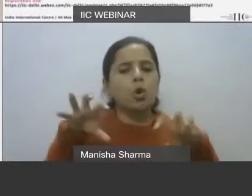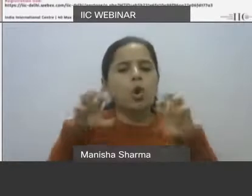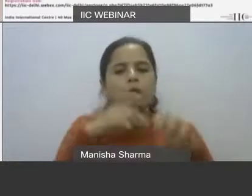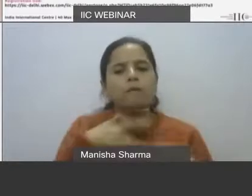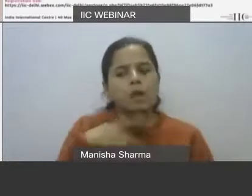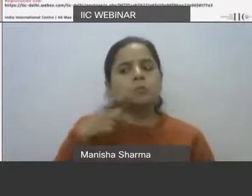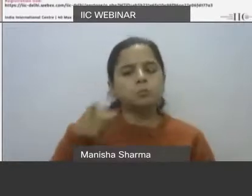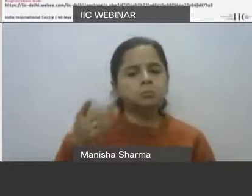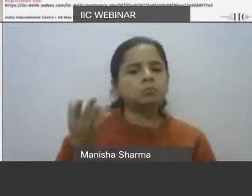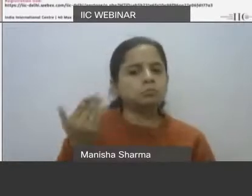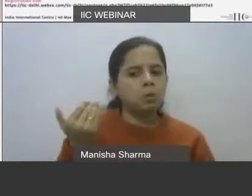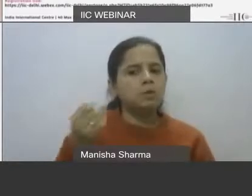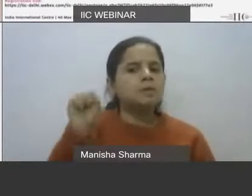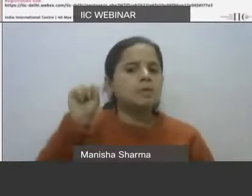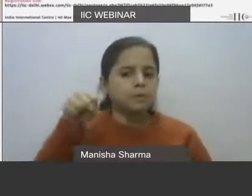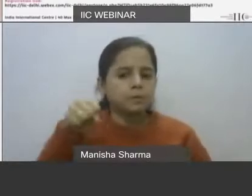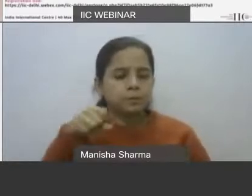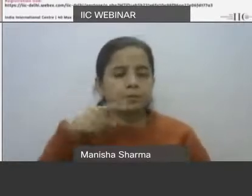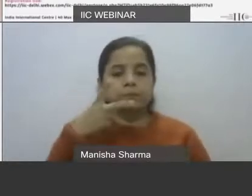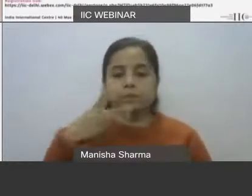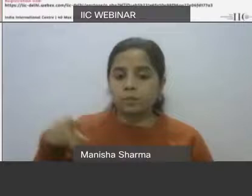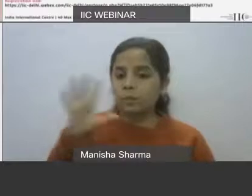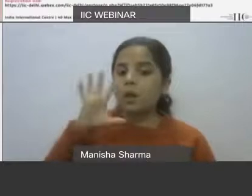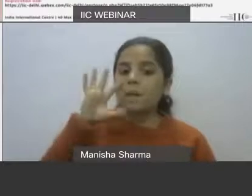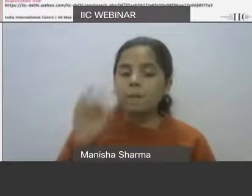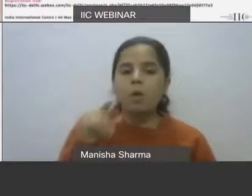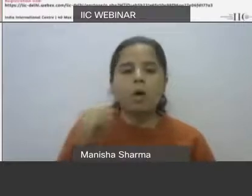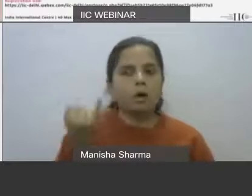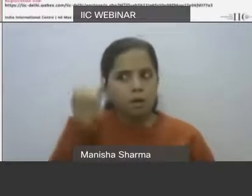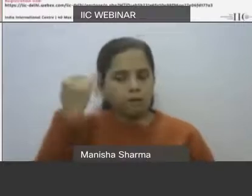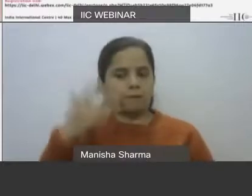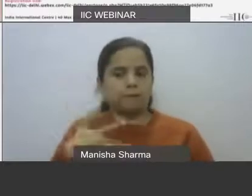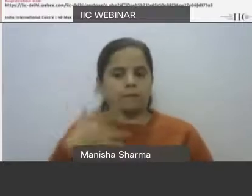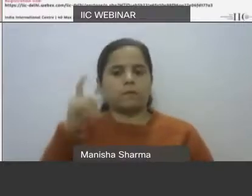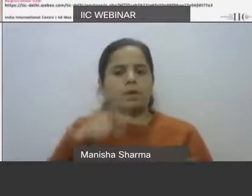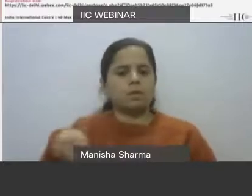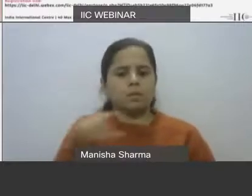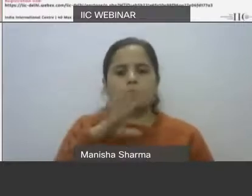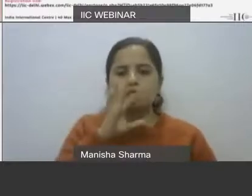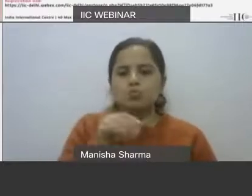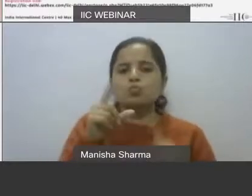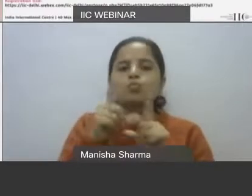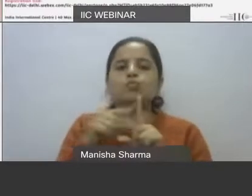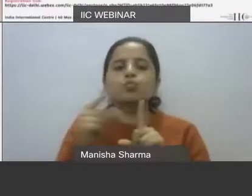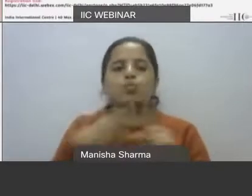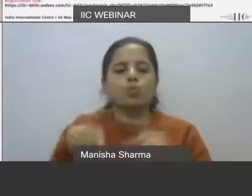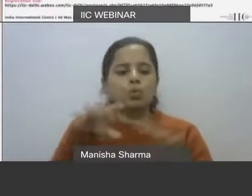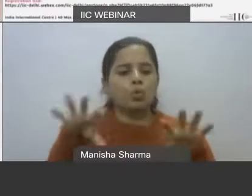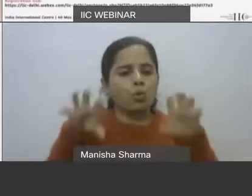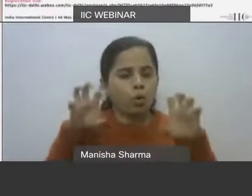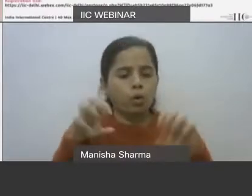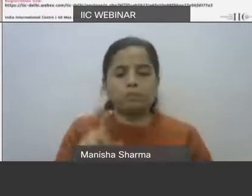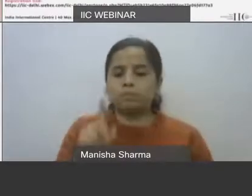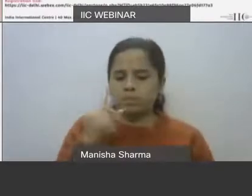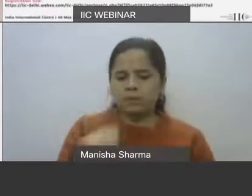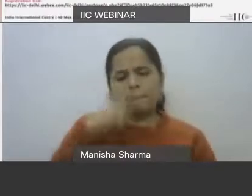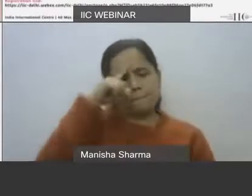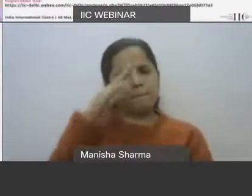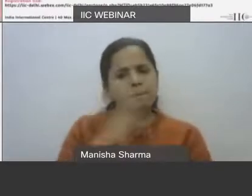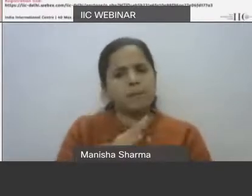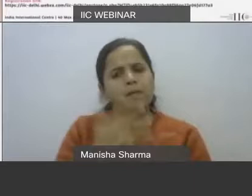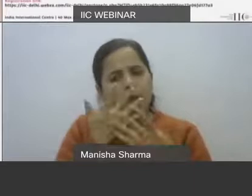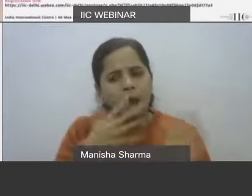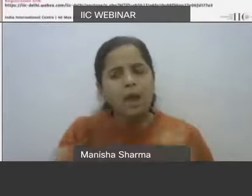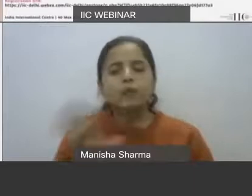important doctrine, and it's a very important ideal that the Constitution promises. And I believe that every legal